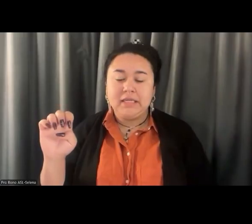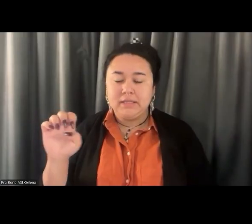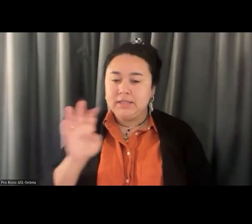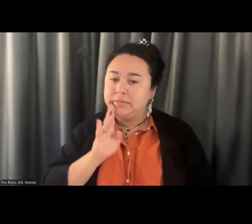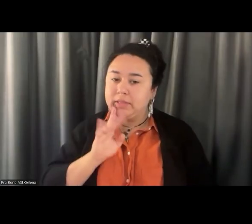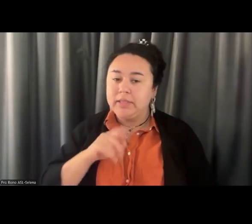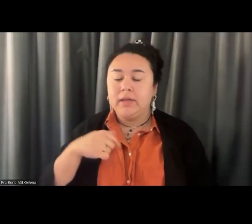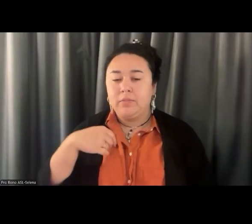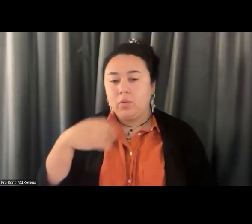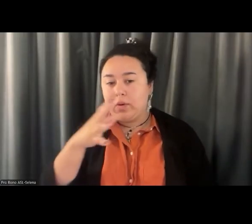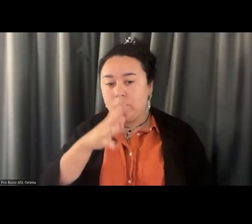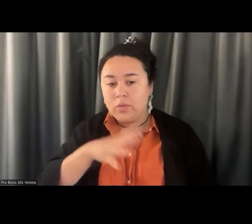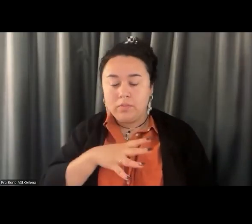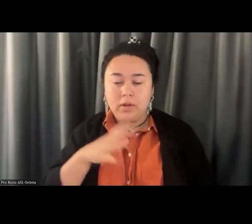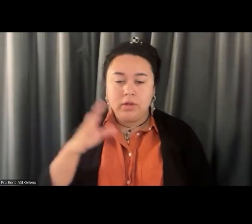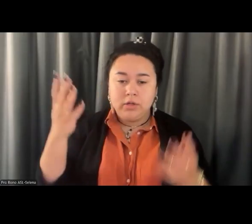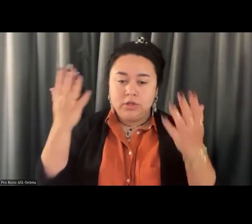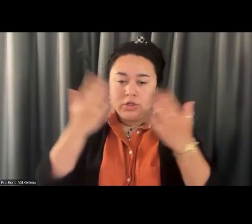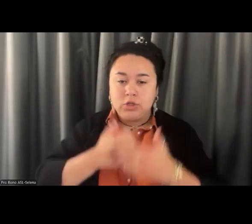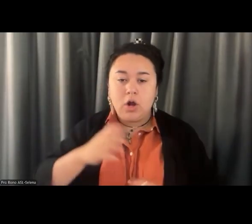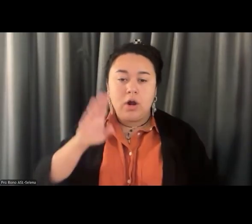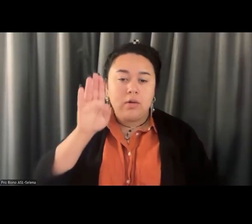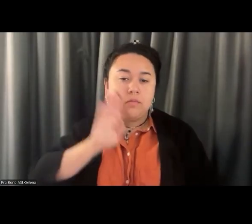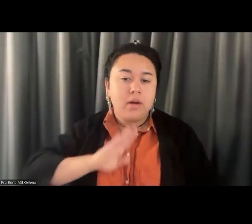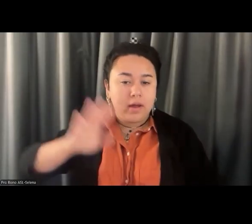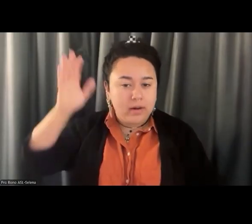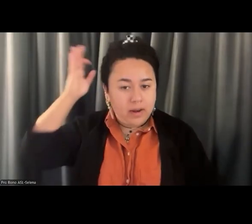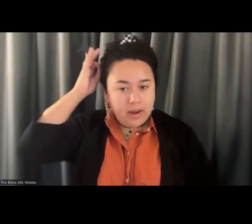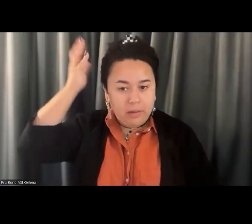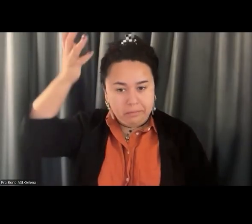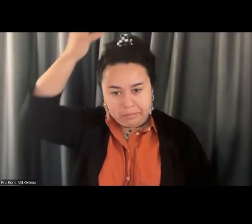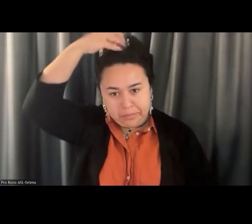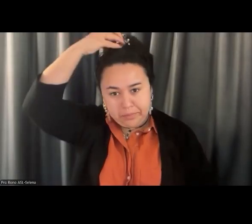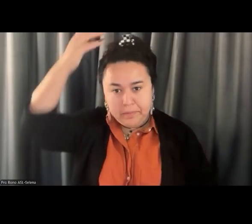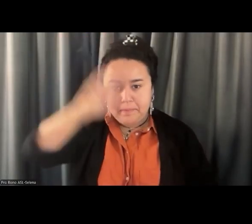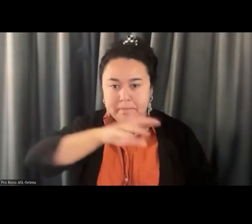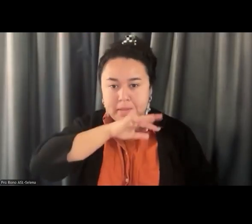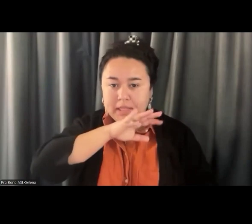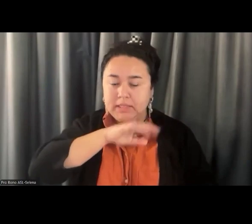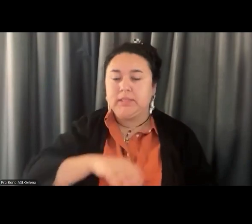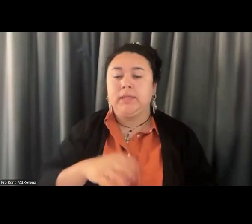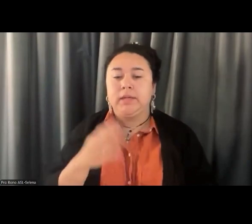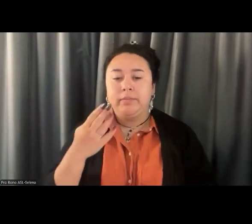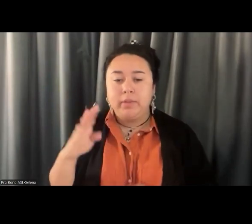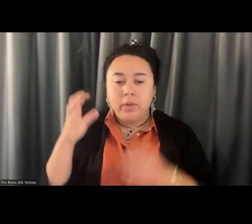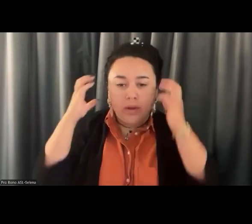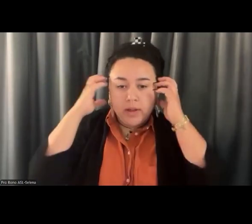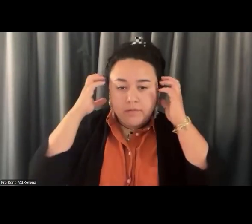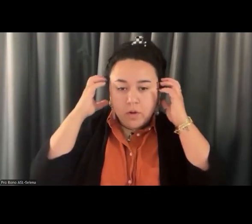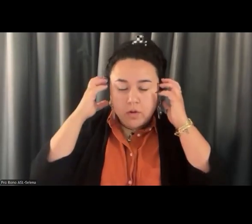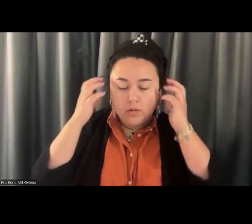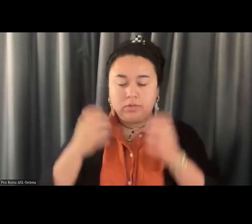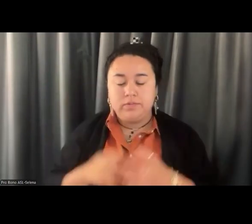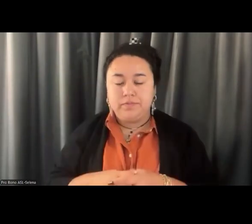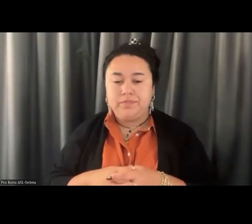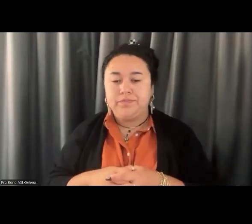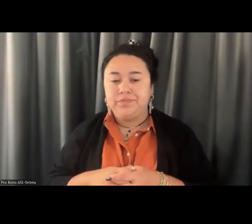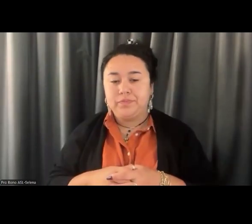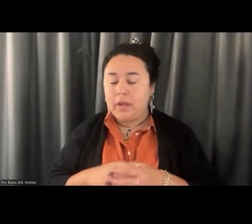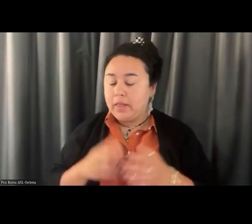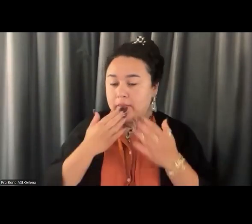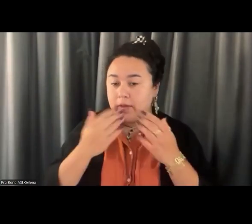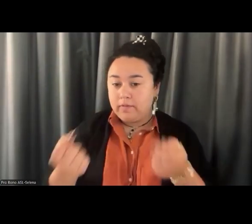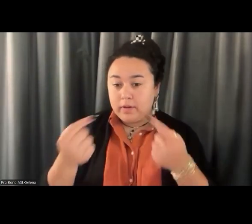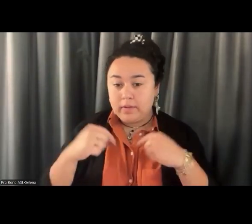dark brown hair tied up in a messy top bun, and I'm currently wearing blue headphones. Thank you all for being here. I am